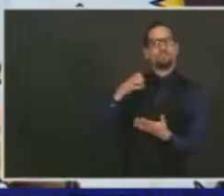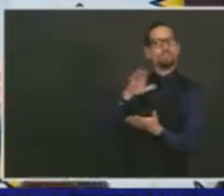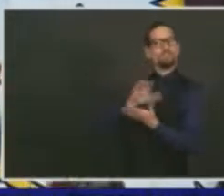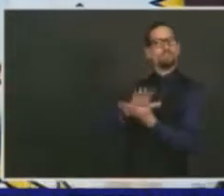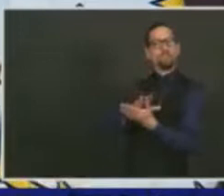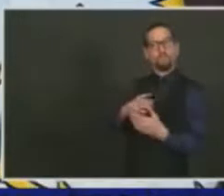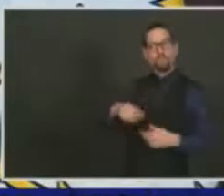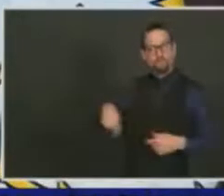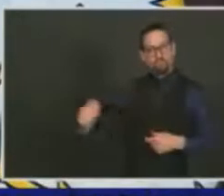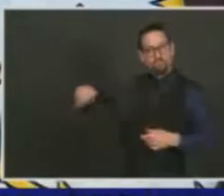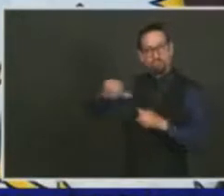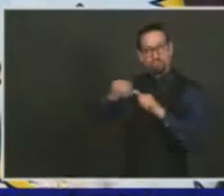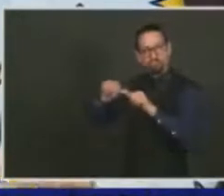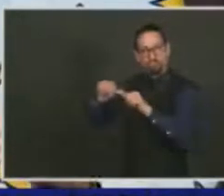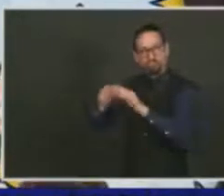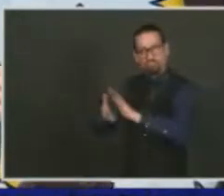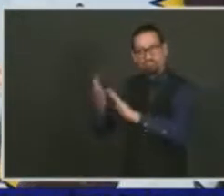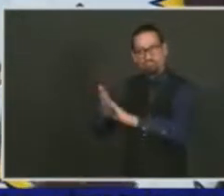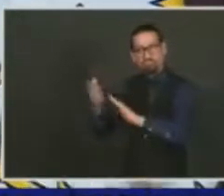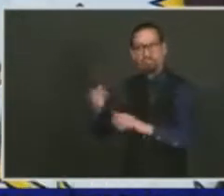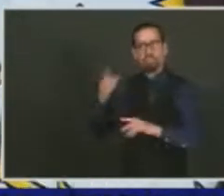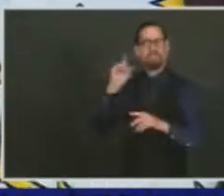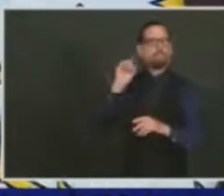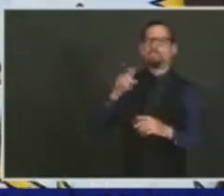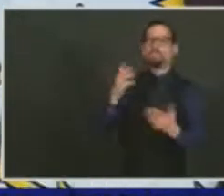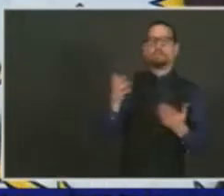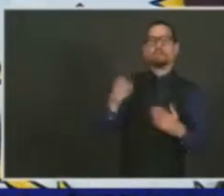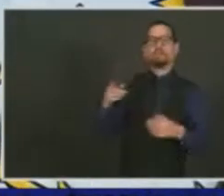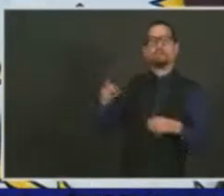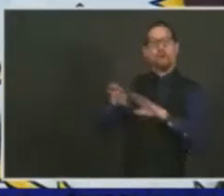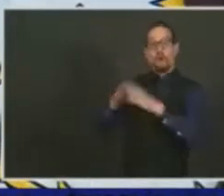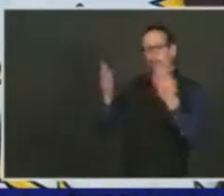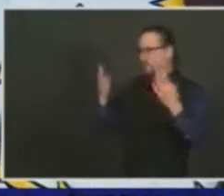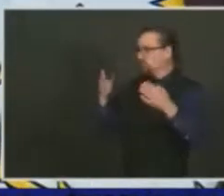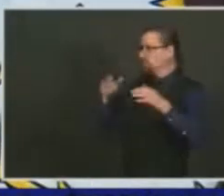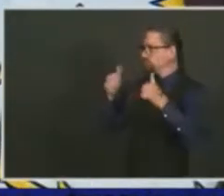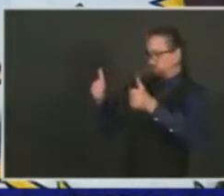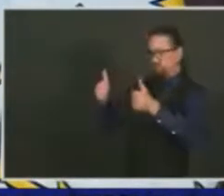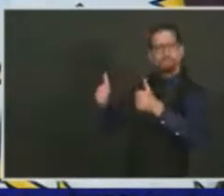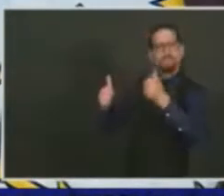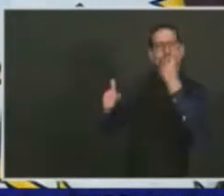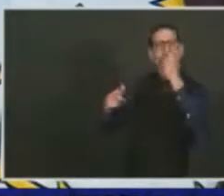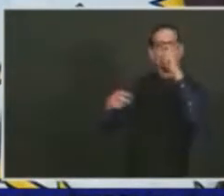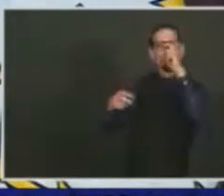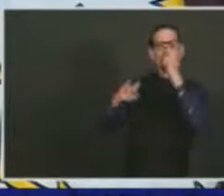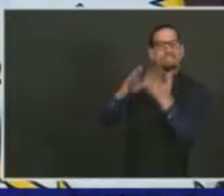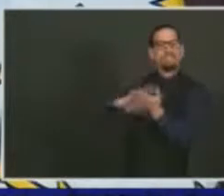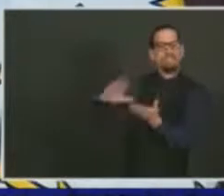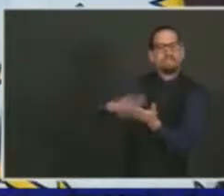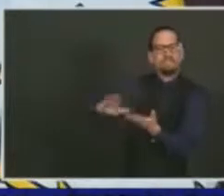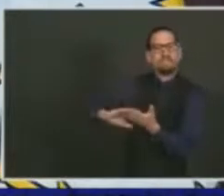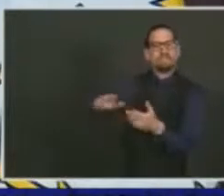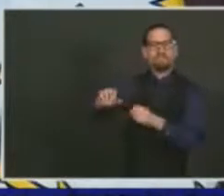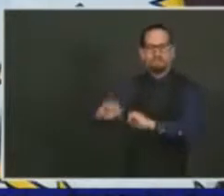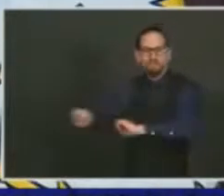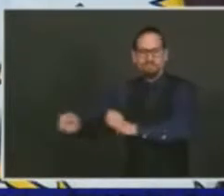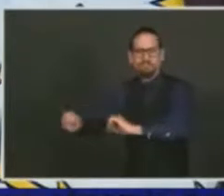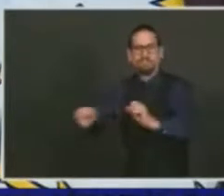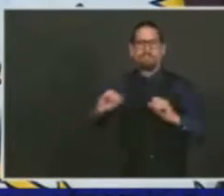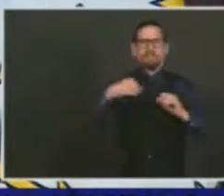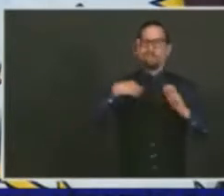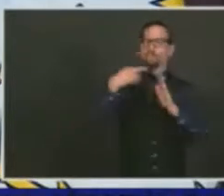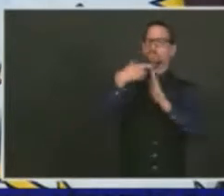testing, effective cleaning, and effective contact tracing. And there've been a lot of questions lately about the contact